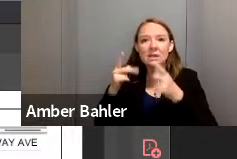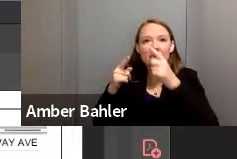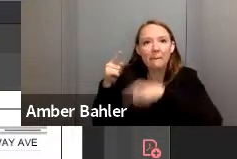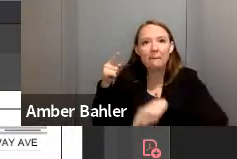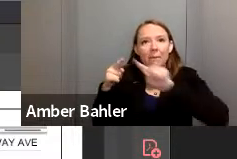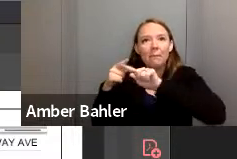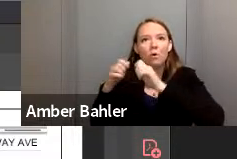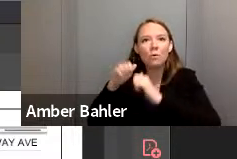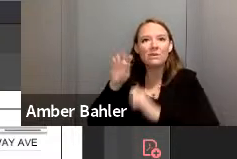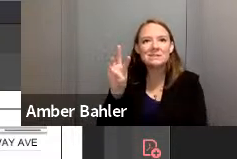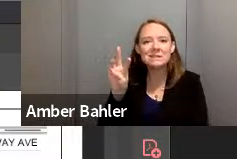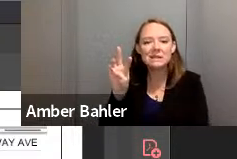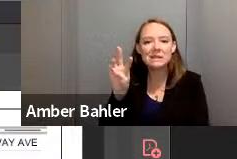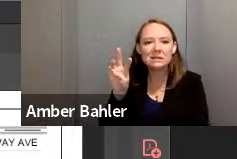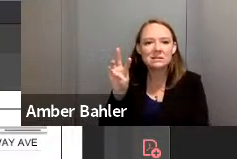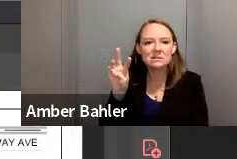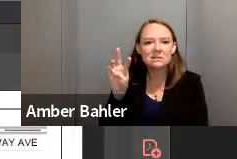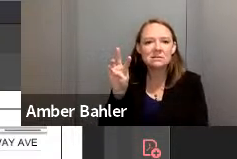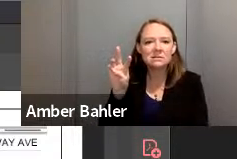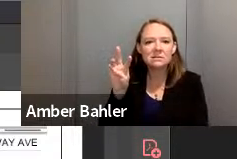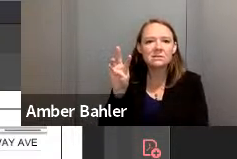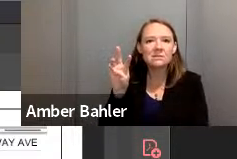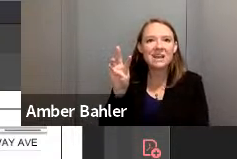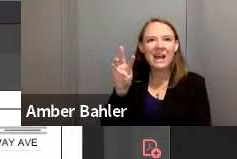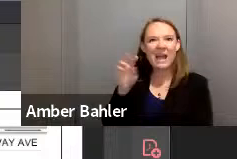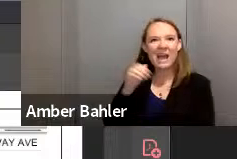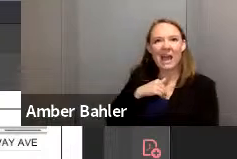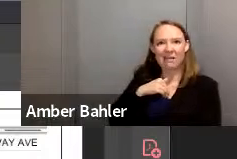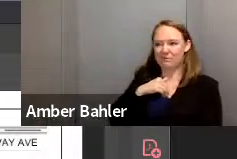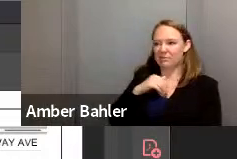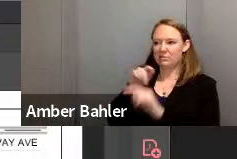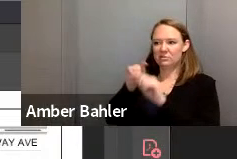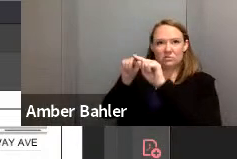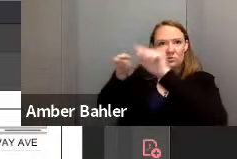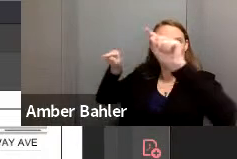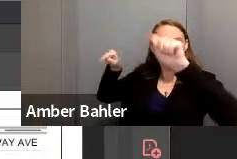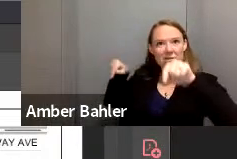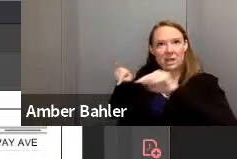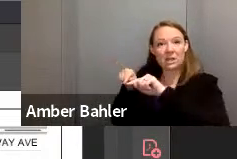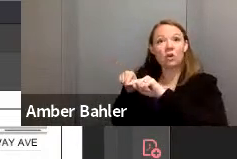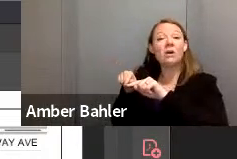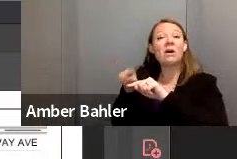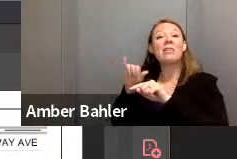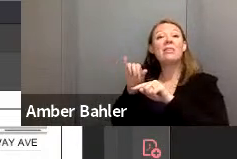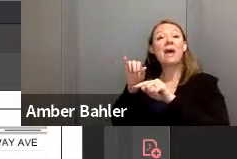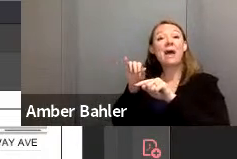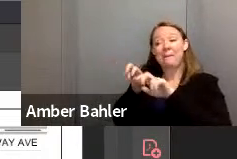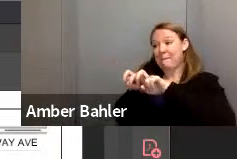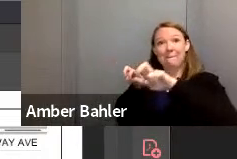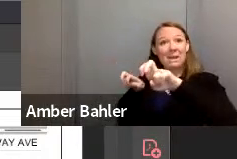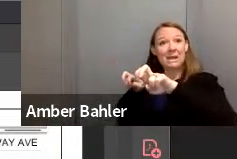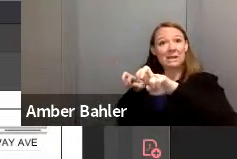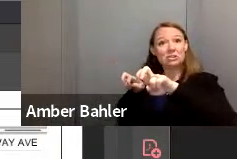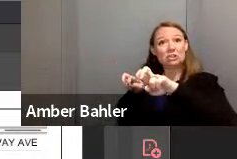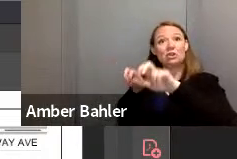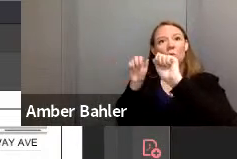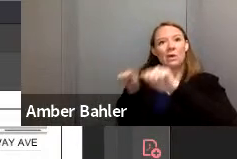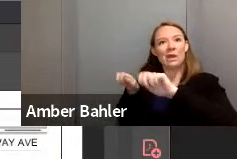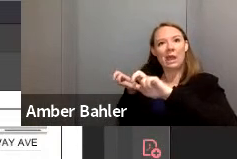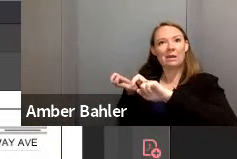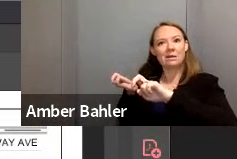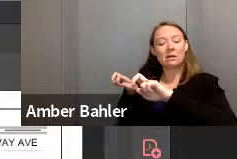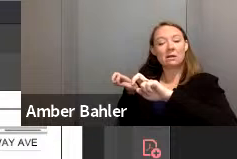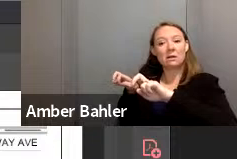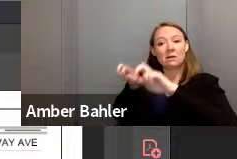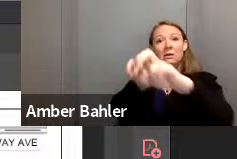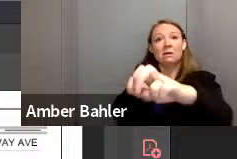like a dashed rectangle. We can move that bench left to right and just get a much wider space on the right, or